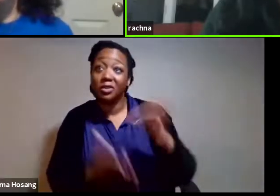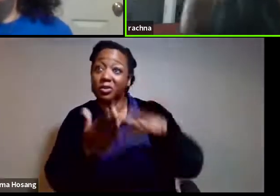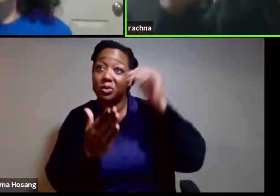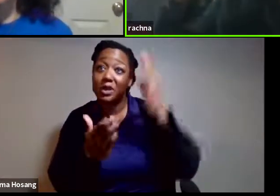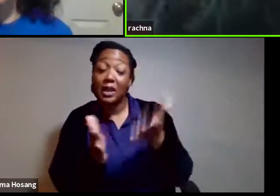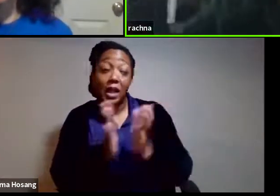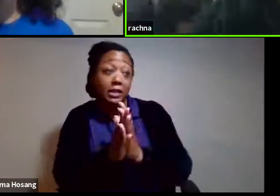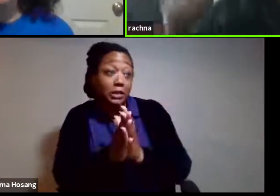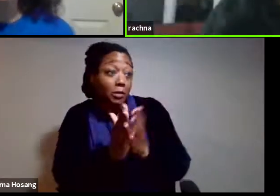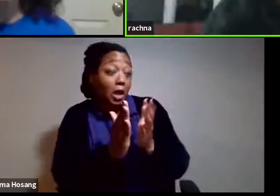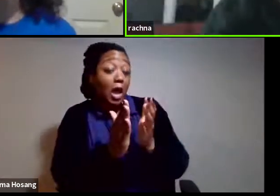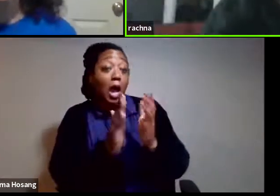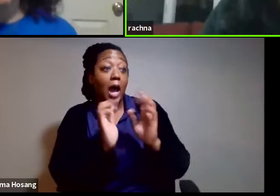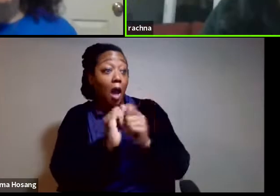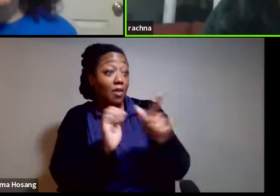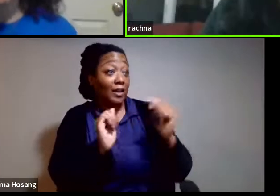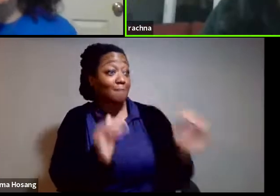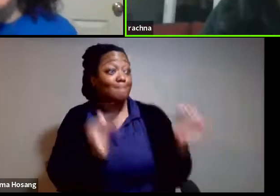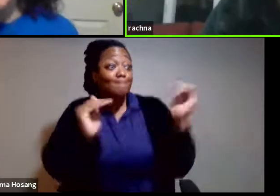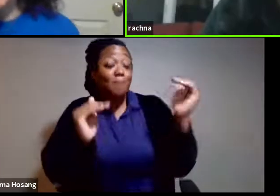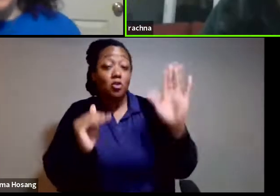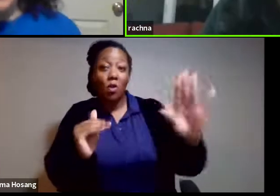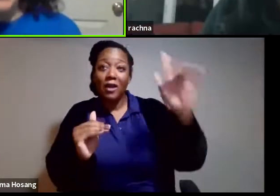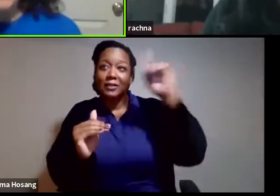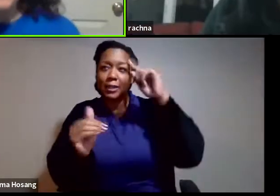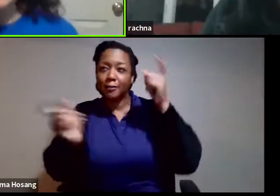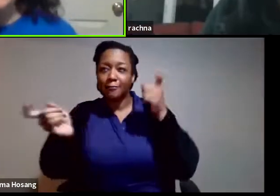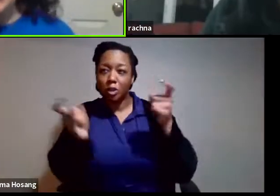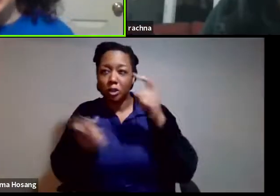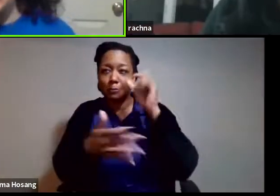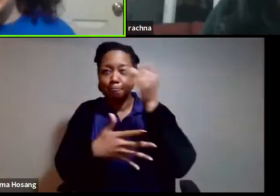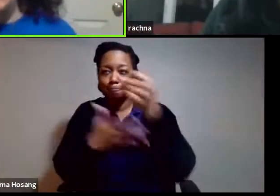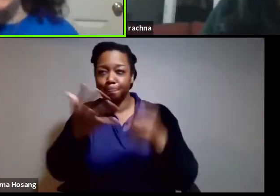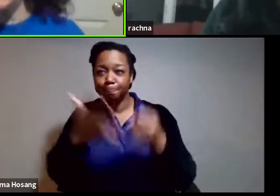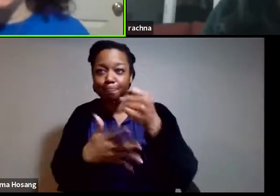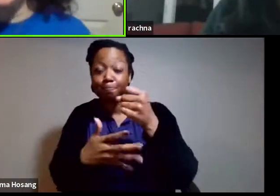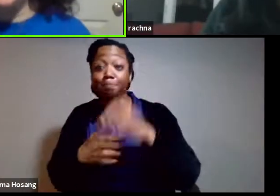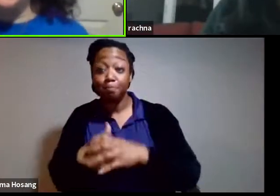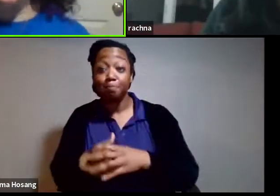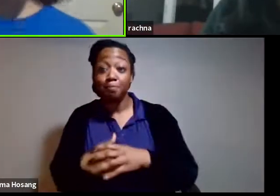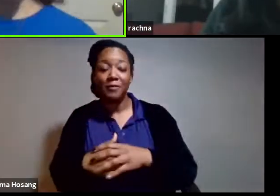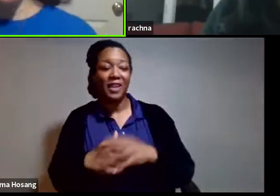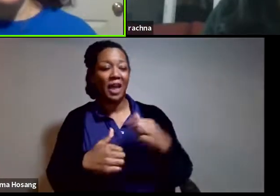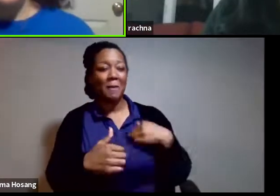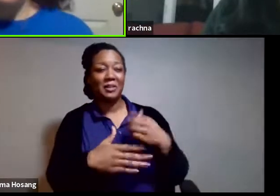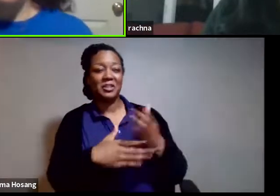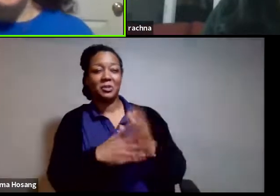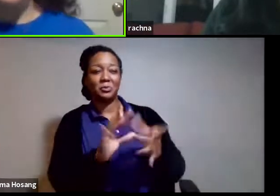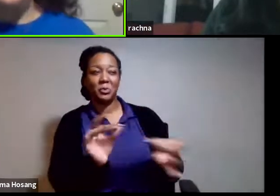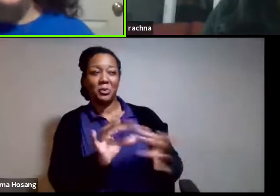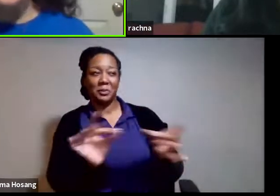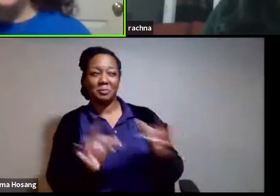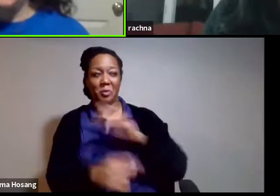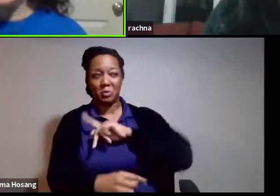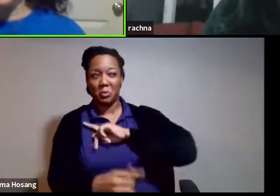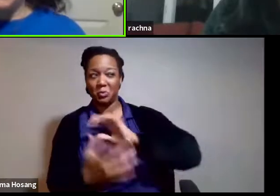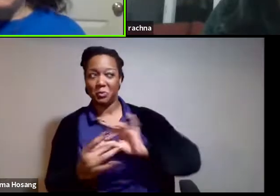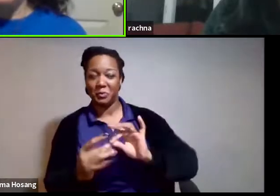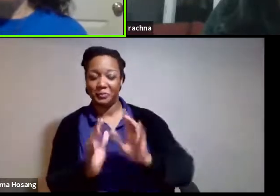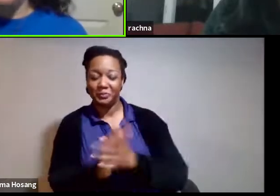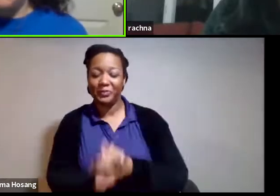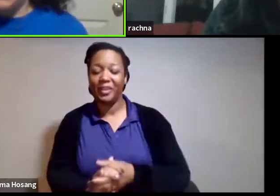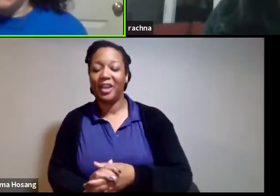sort of up that game, the executive functioning. I will share a personal anecdote on this is that I have a child who